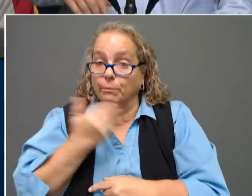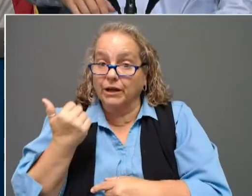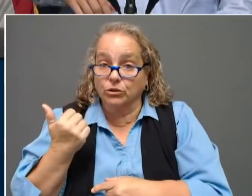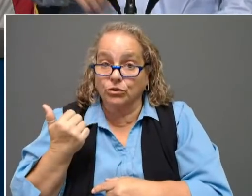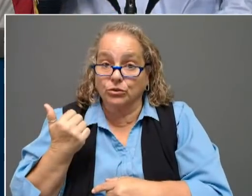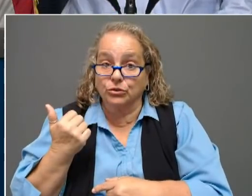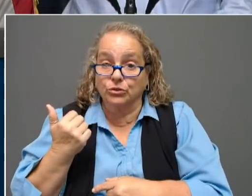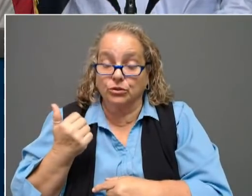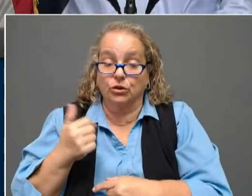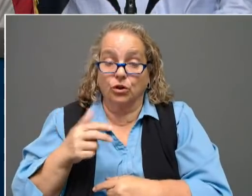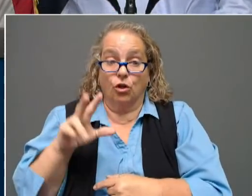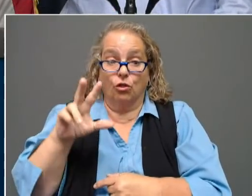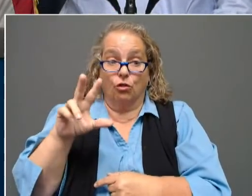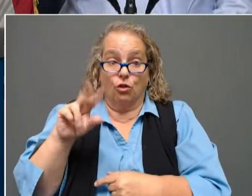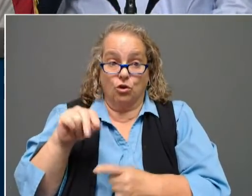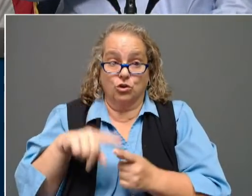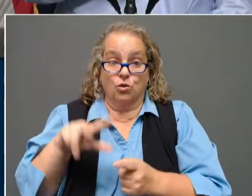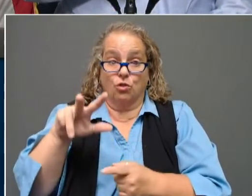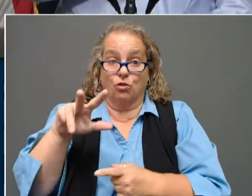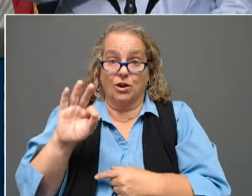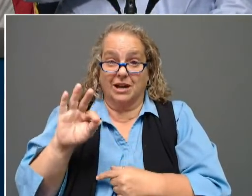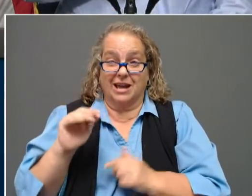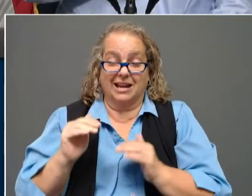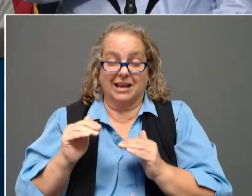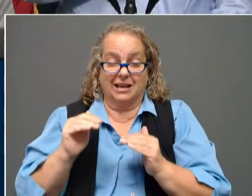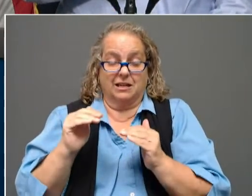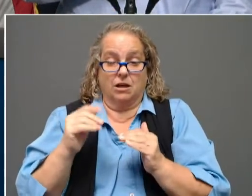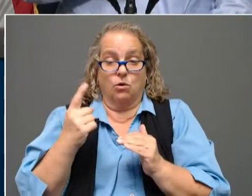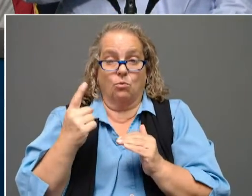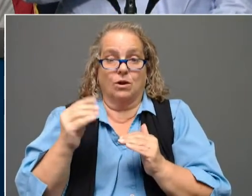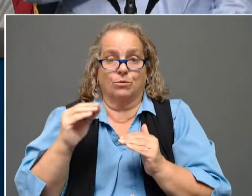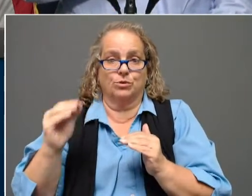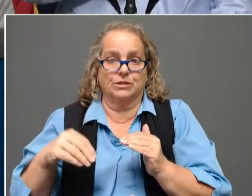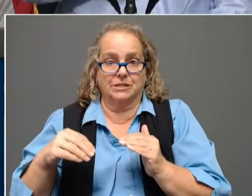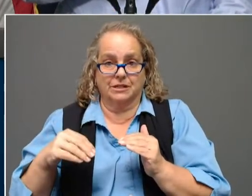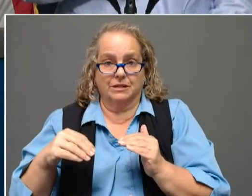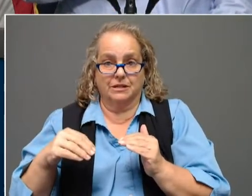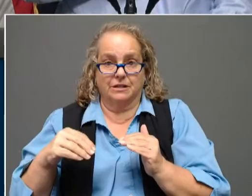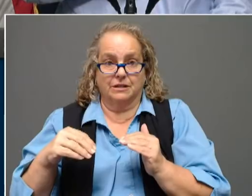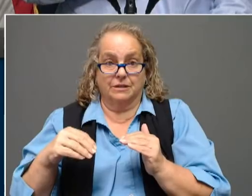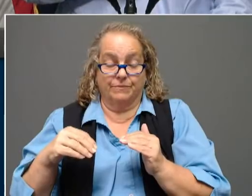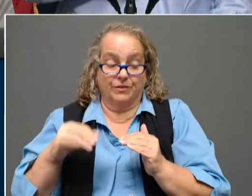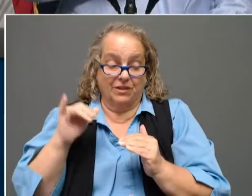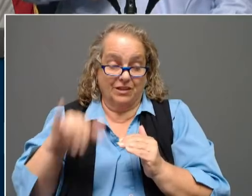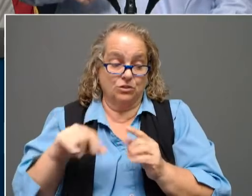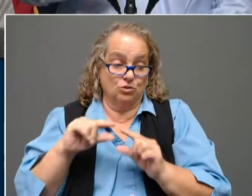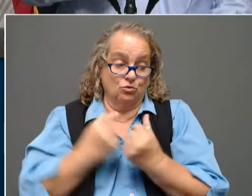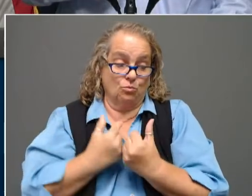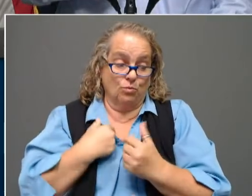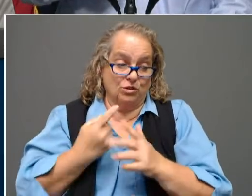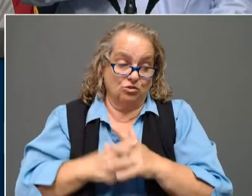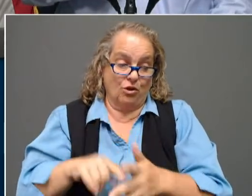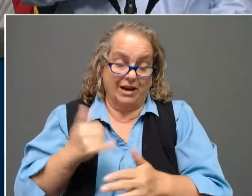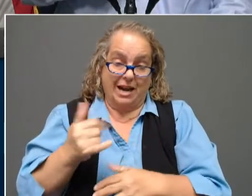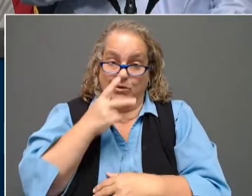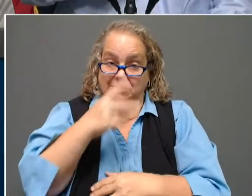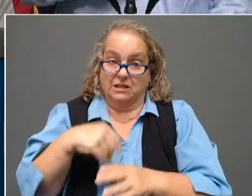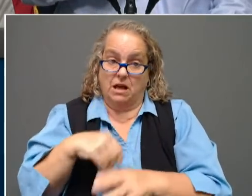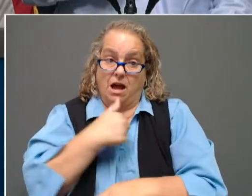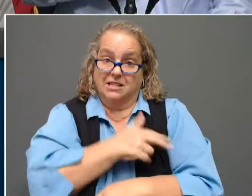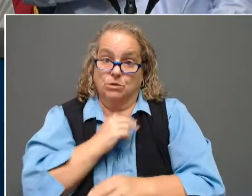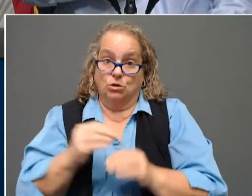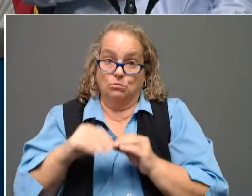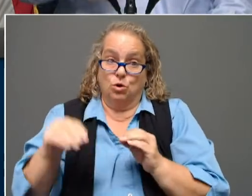30 to 39 went up 1%. This is a group that we're starting to see in the hospital more because of